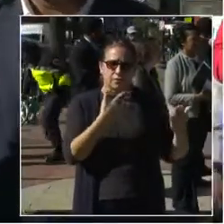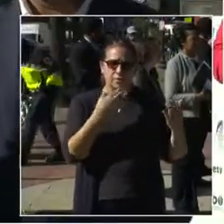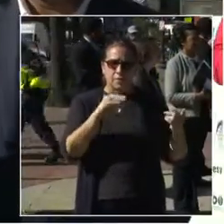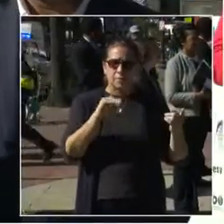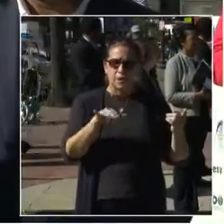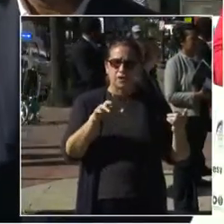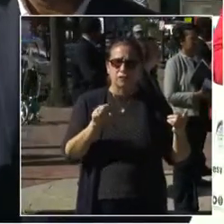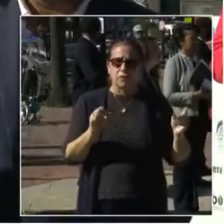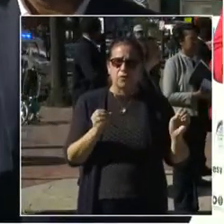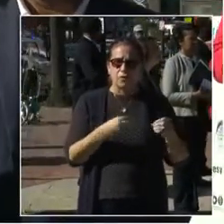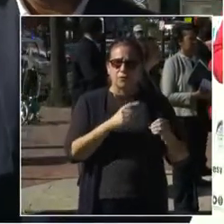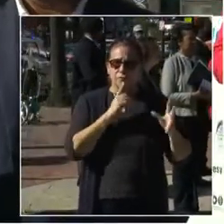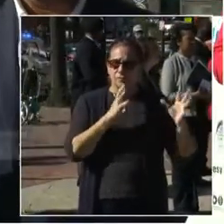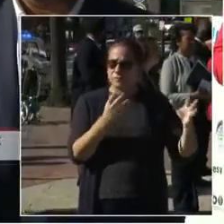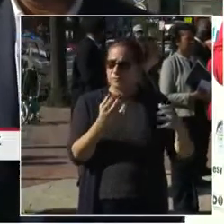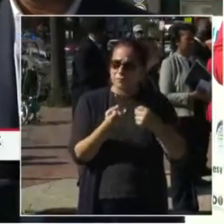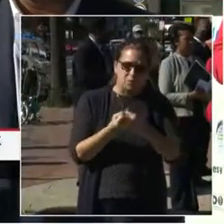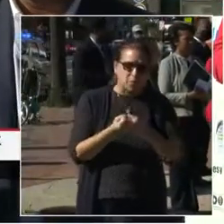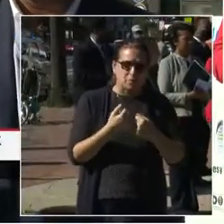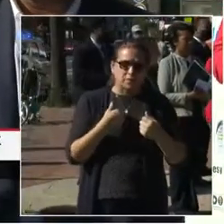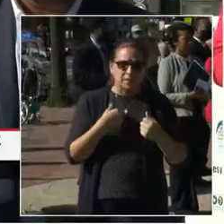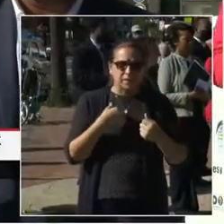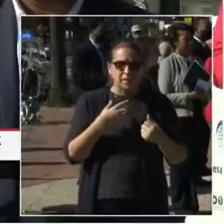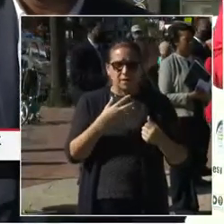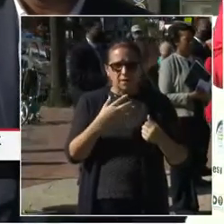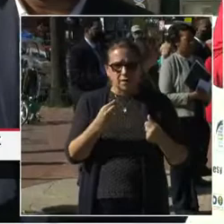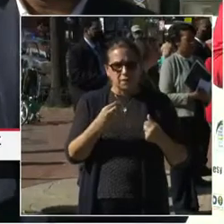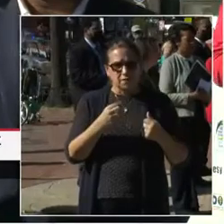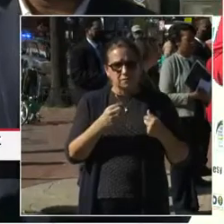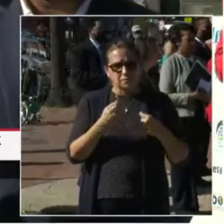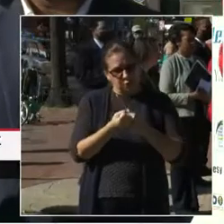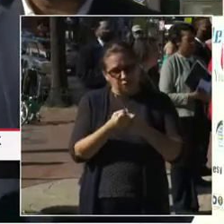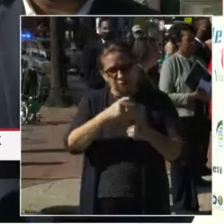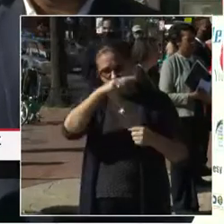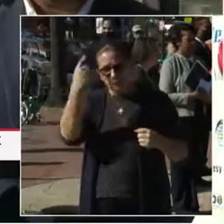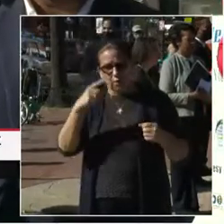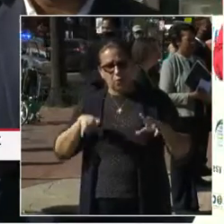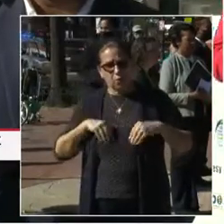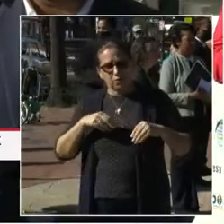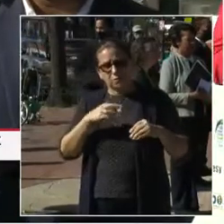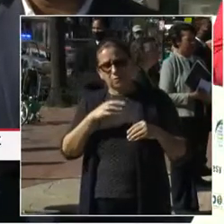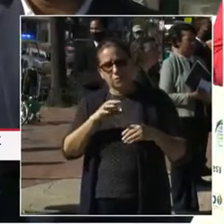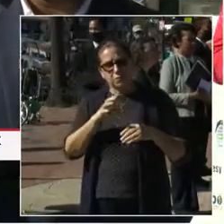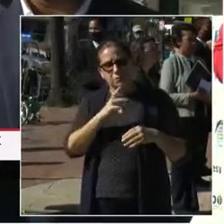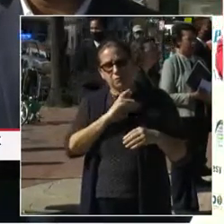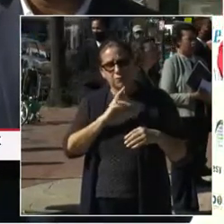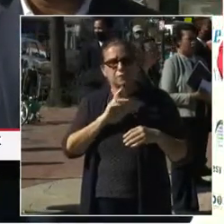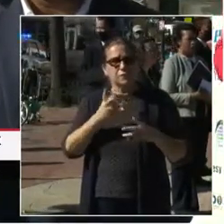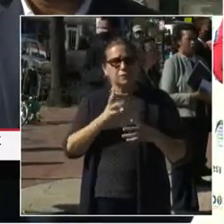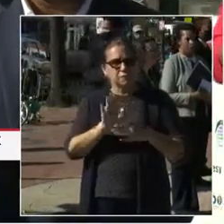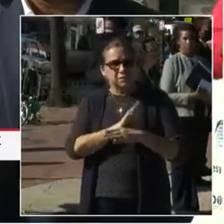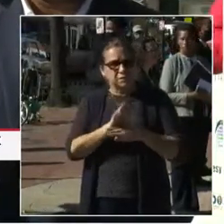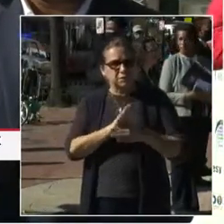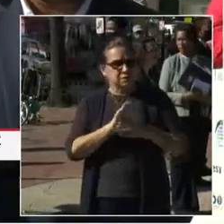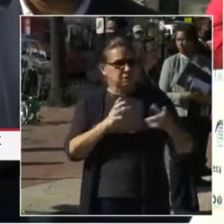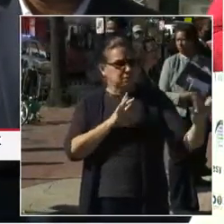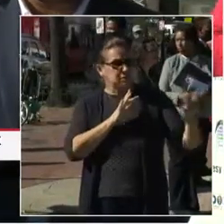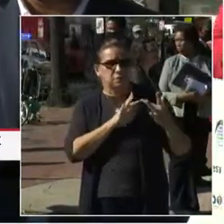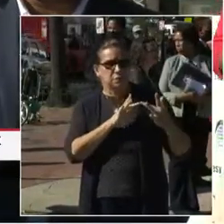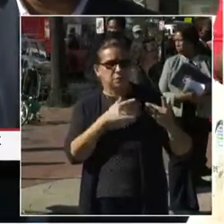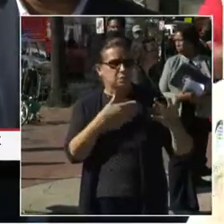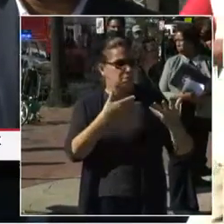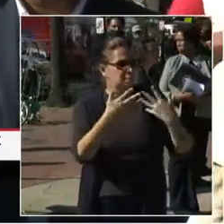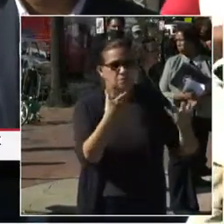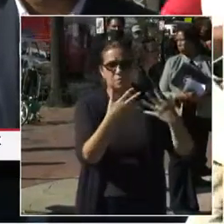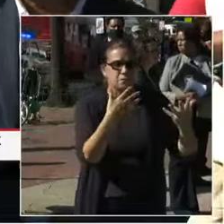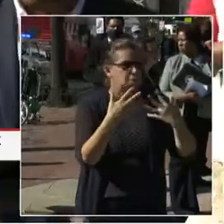specifically Black-owned businesses in the food space, have a direct connect to the offices. We are